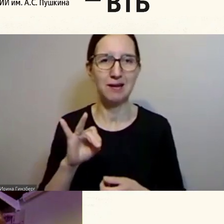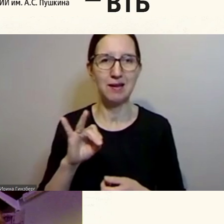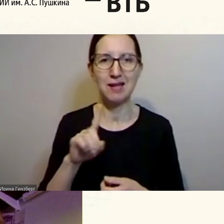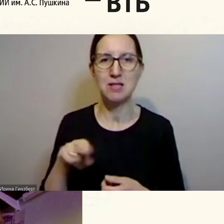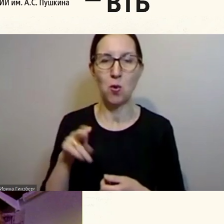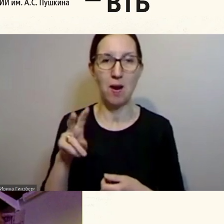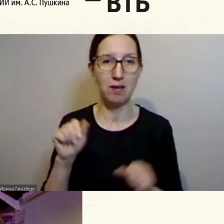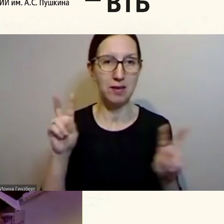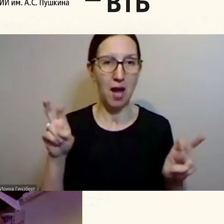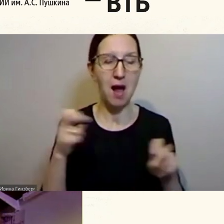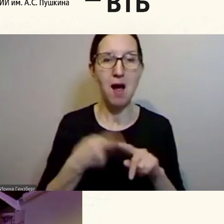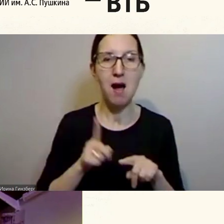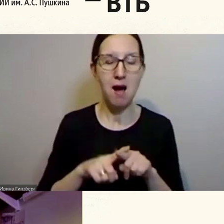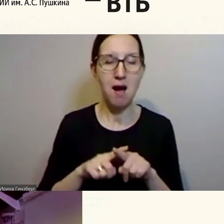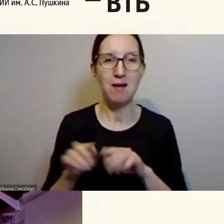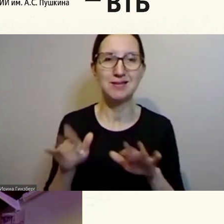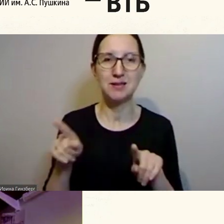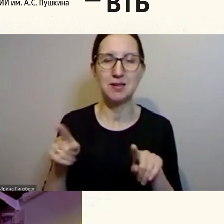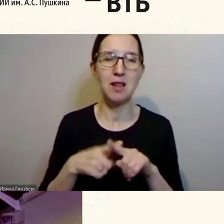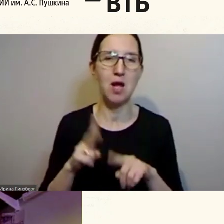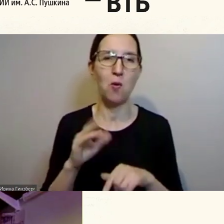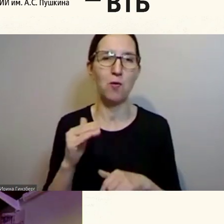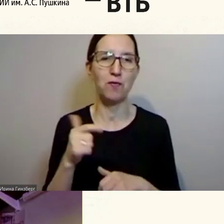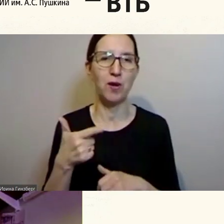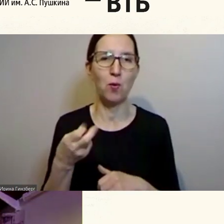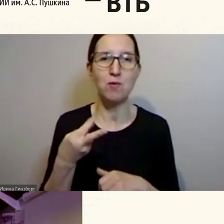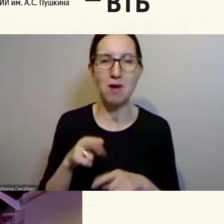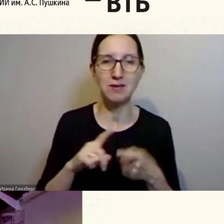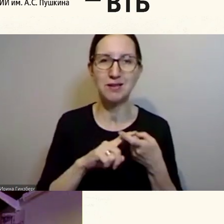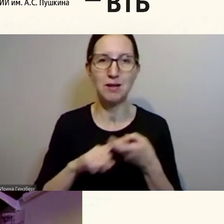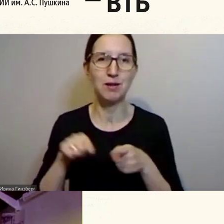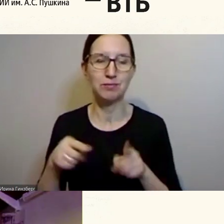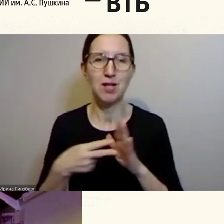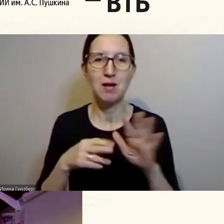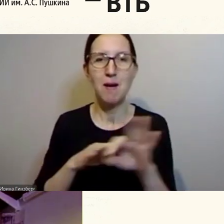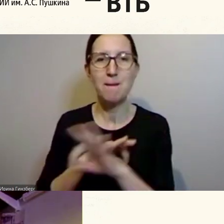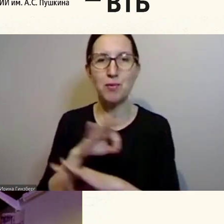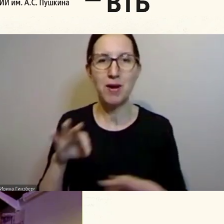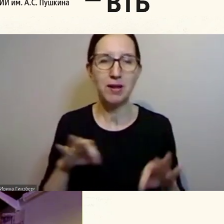opera of Tristan and Isolde, while Transfigurations